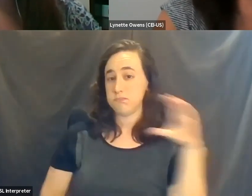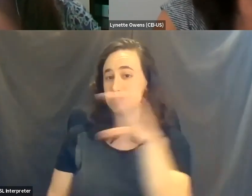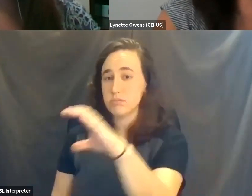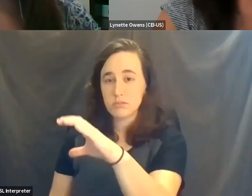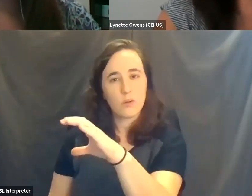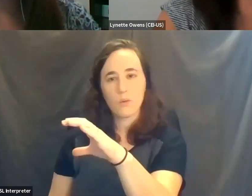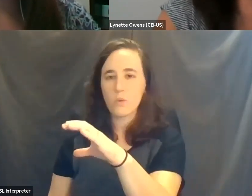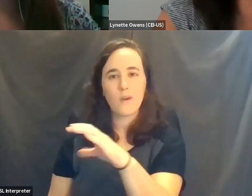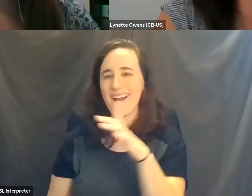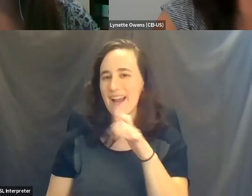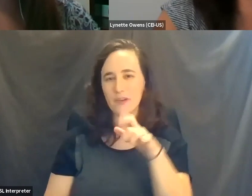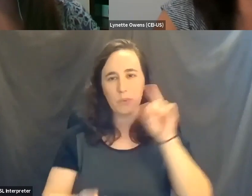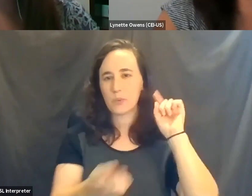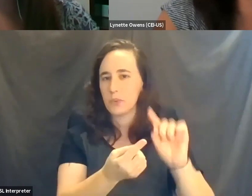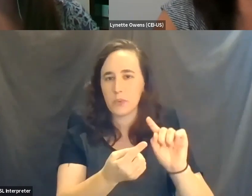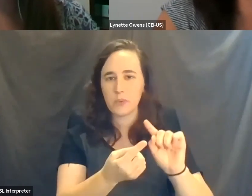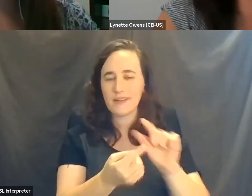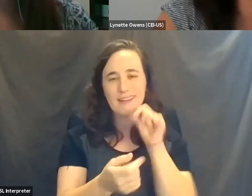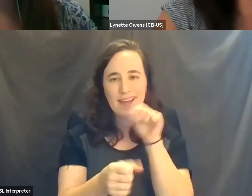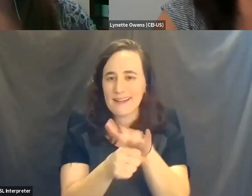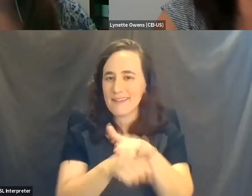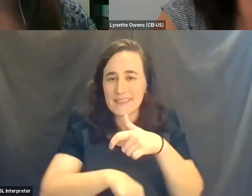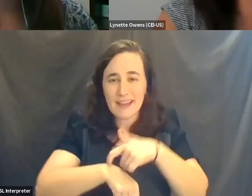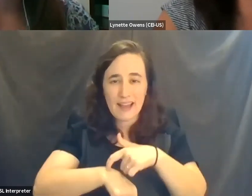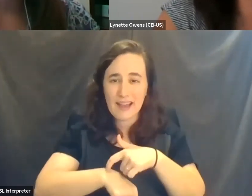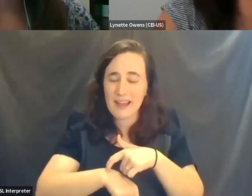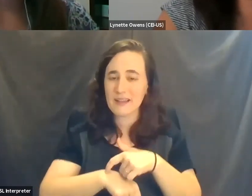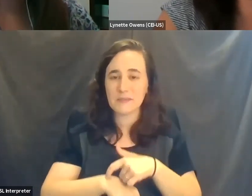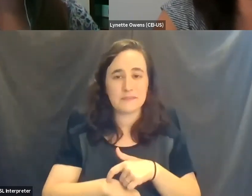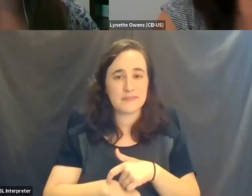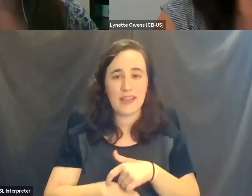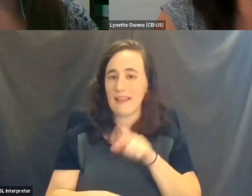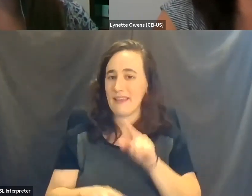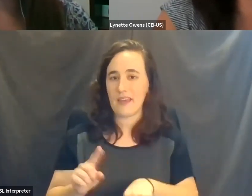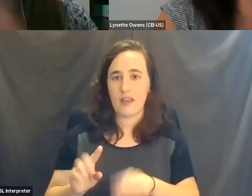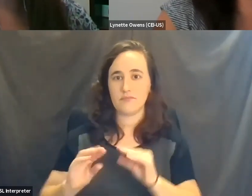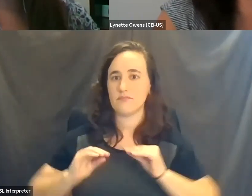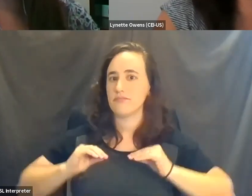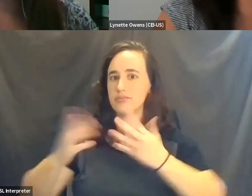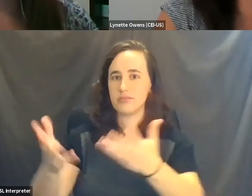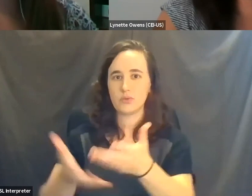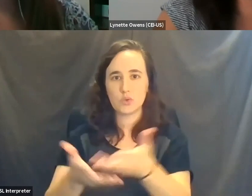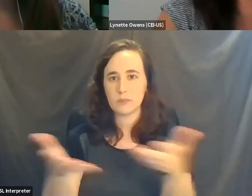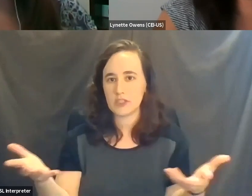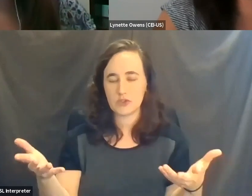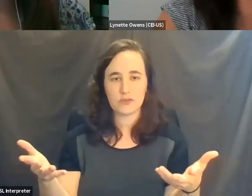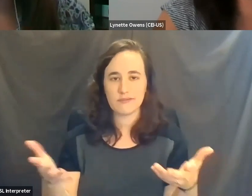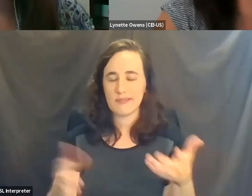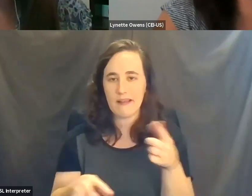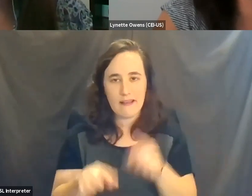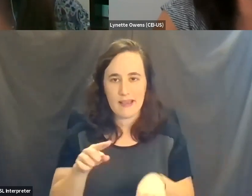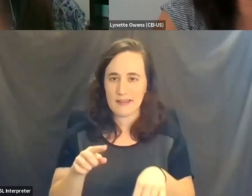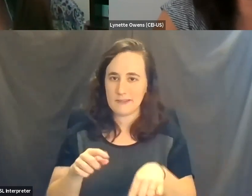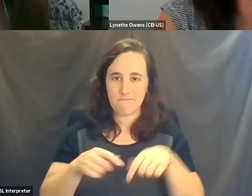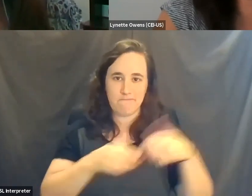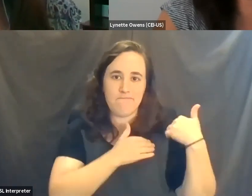there's not enough time. There's not enough room for everything that you would normally be able to tackle in 180 days. And not to mention